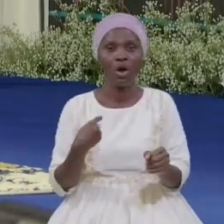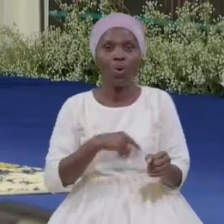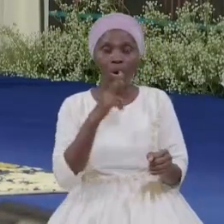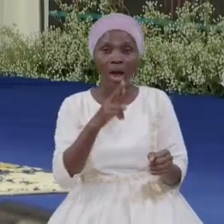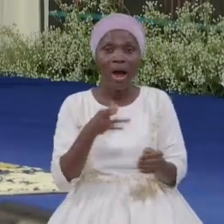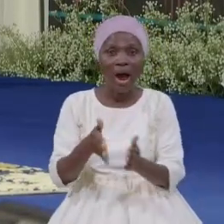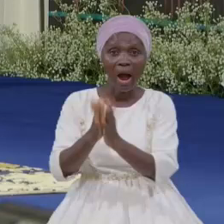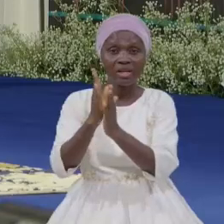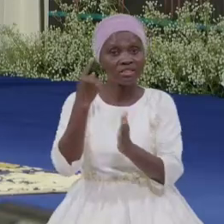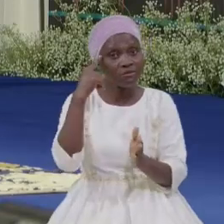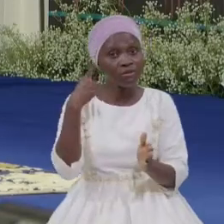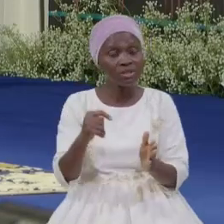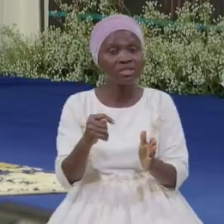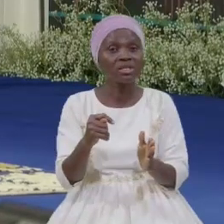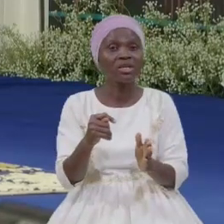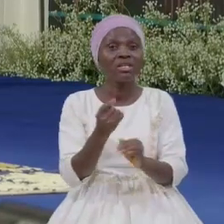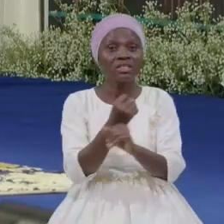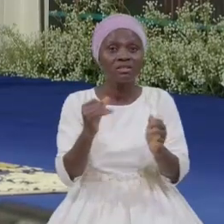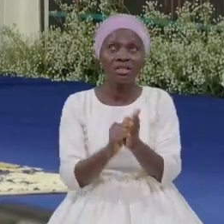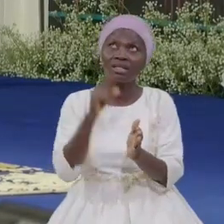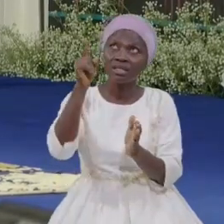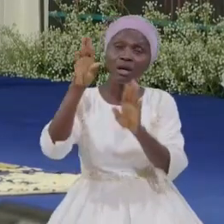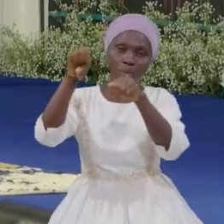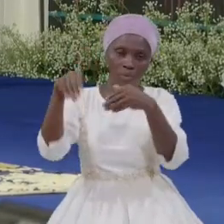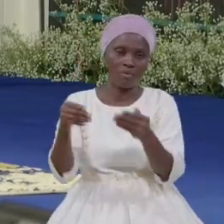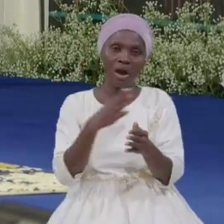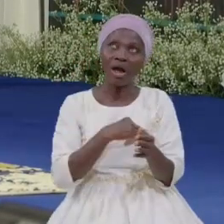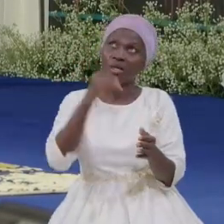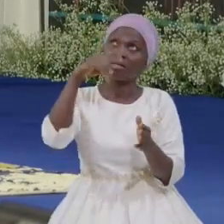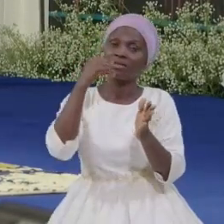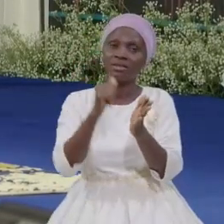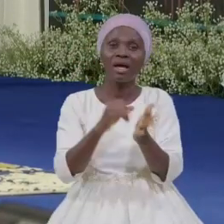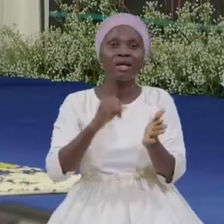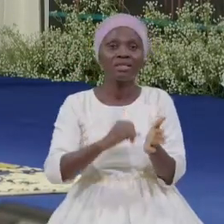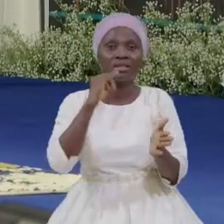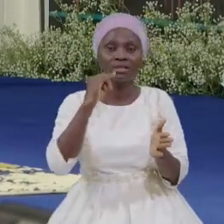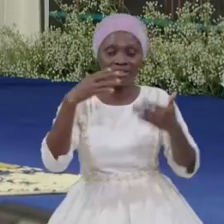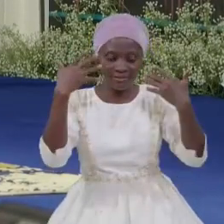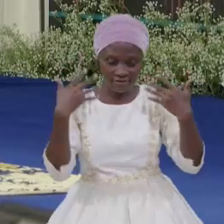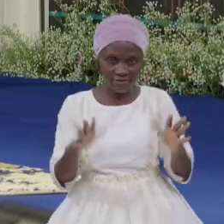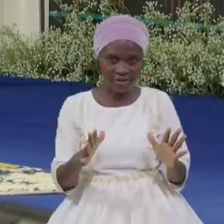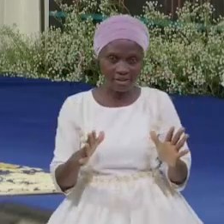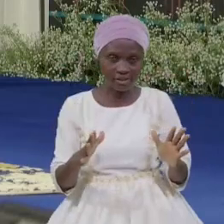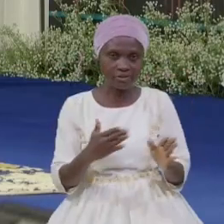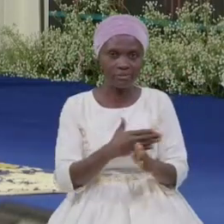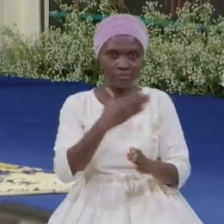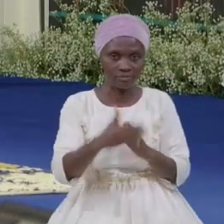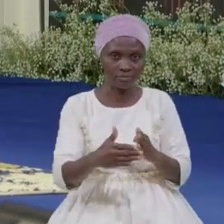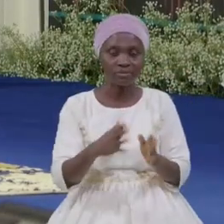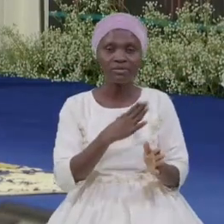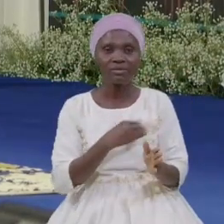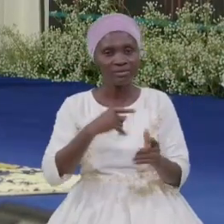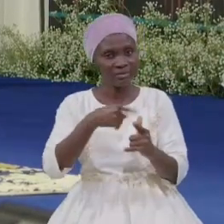he provided, and he said, it is finished. And when we have that